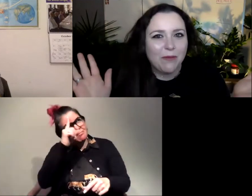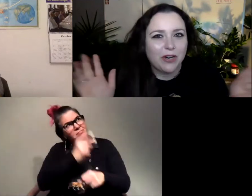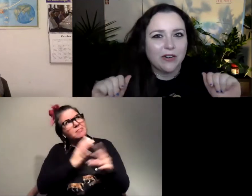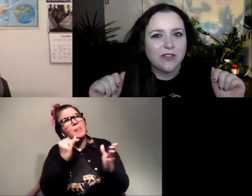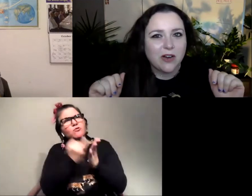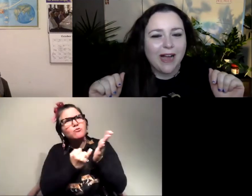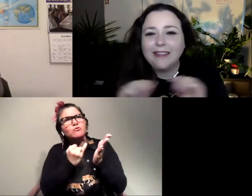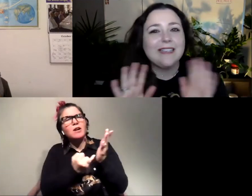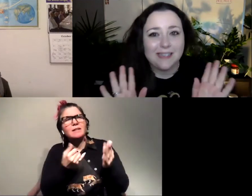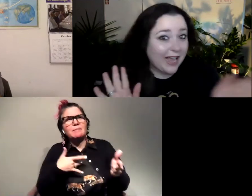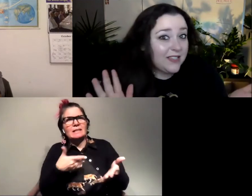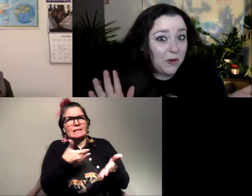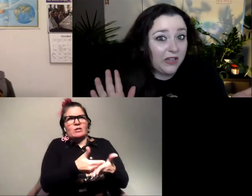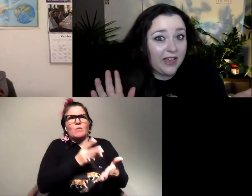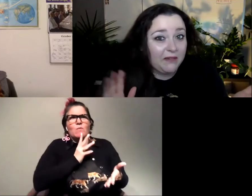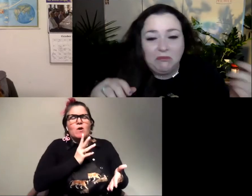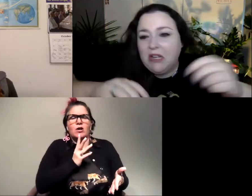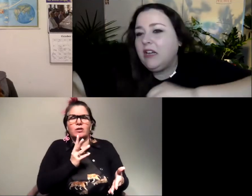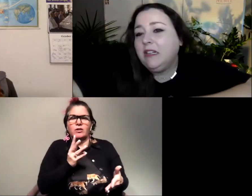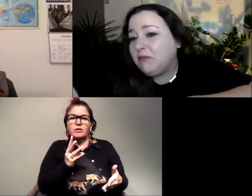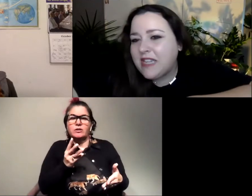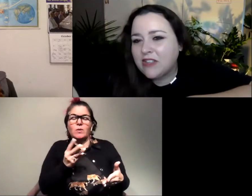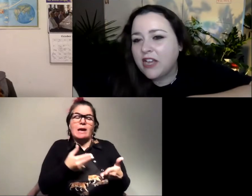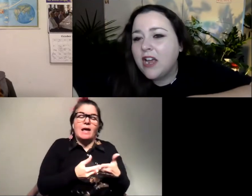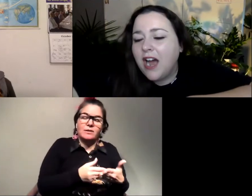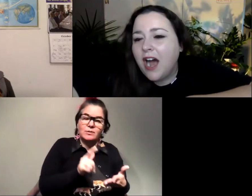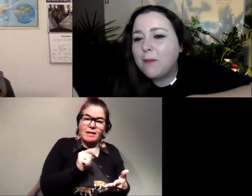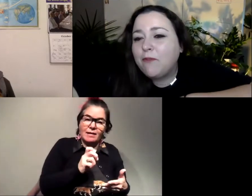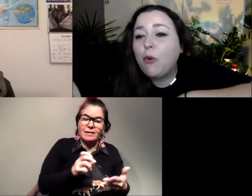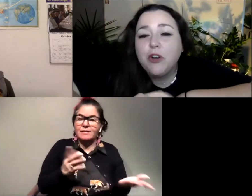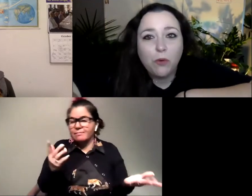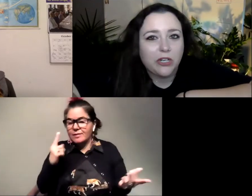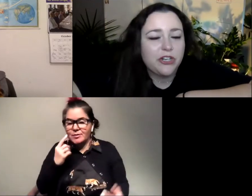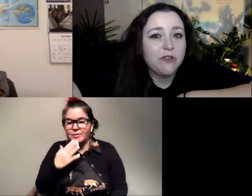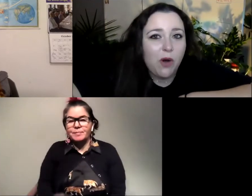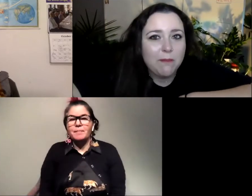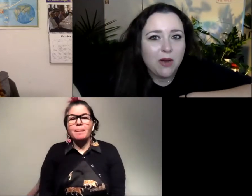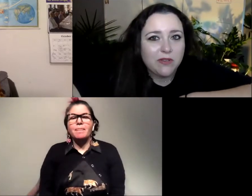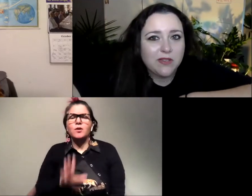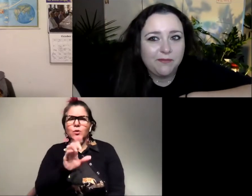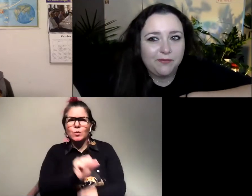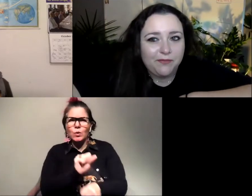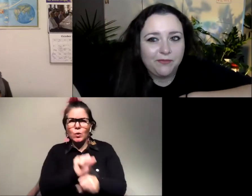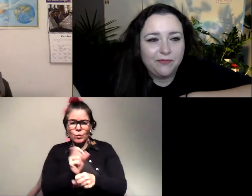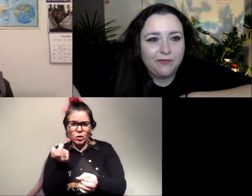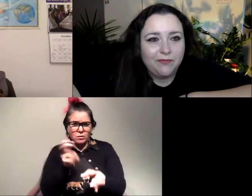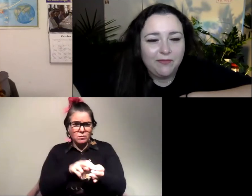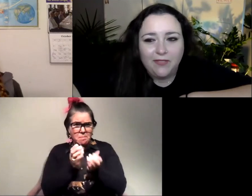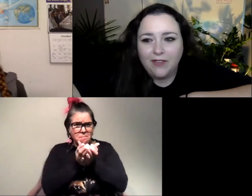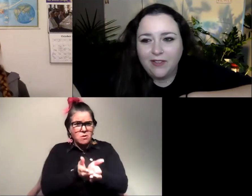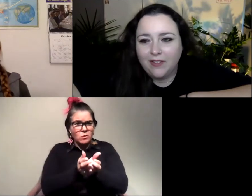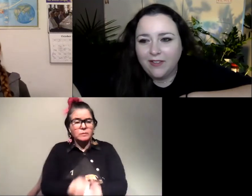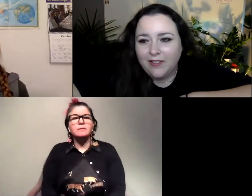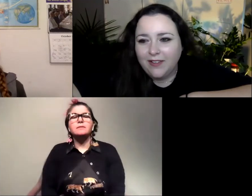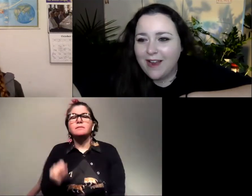out by water. So at least next to a lake. Sounds good. For your work, do you go on boats? Yes,